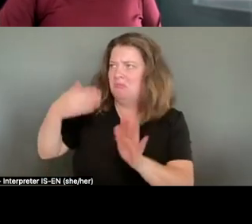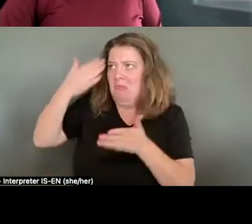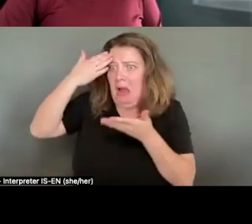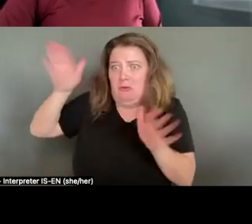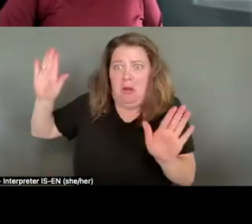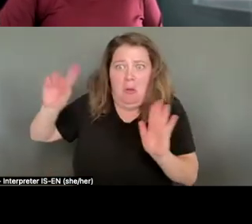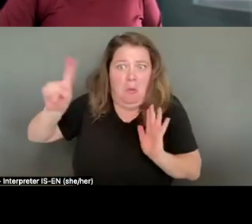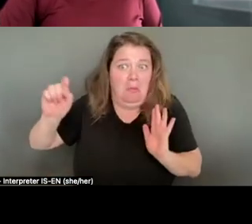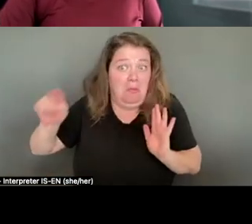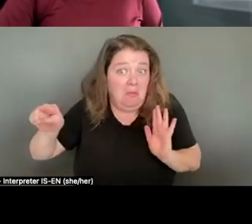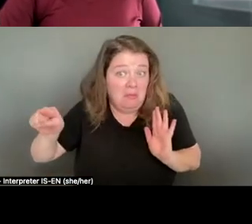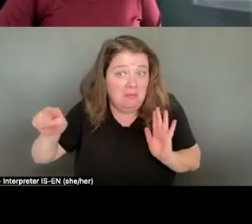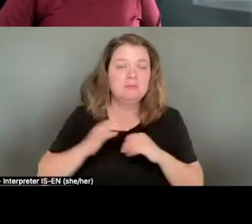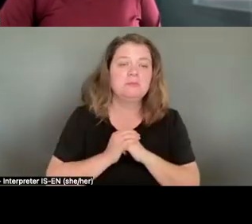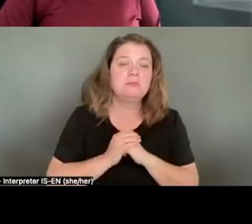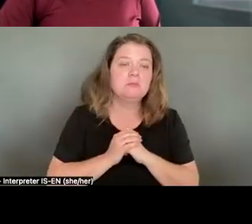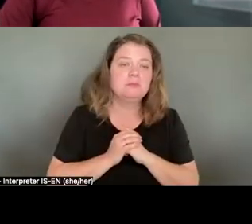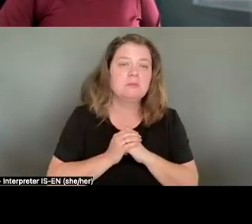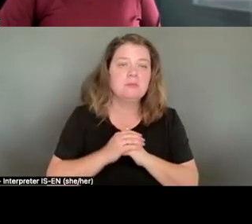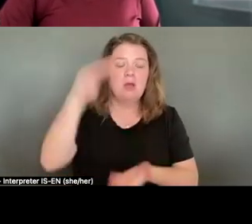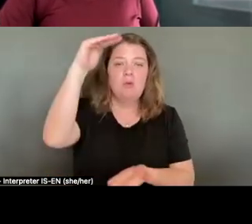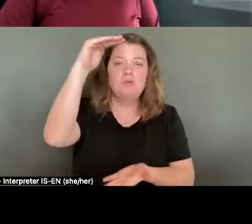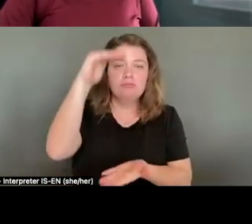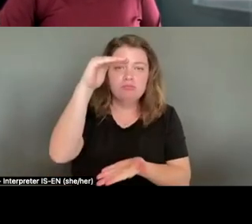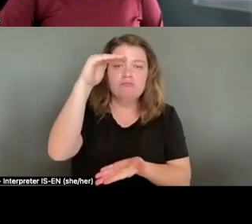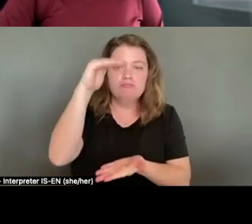Overall, what we ended up with was about